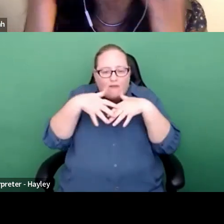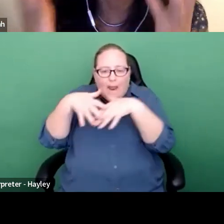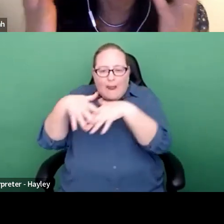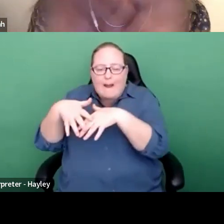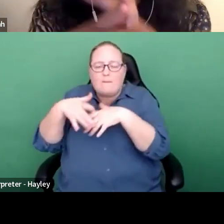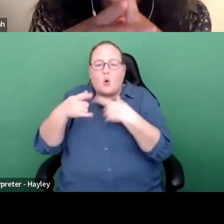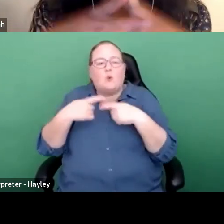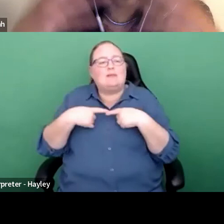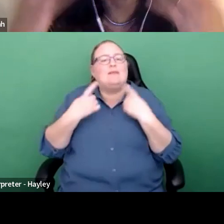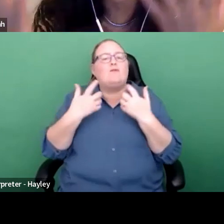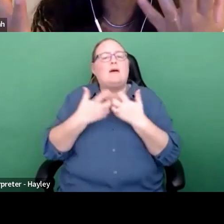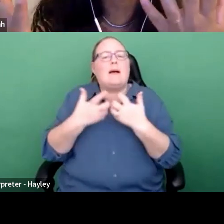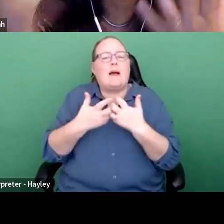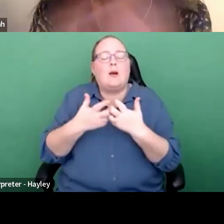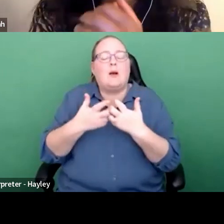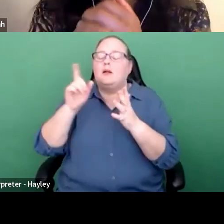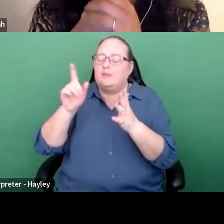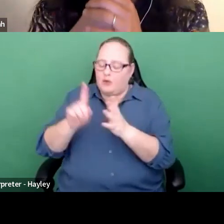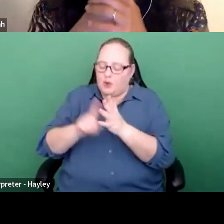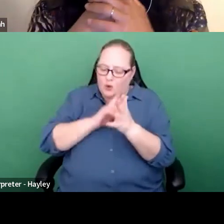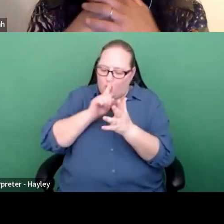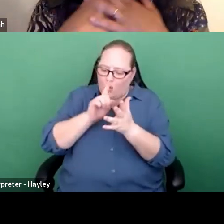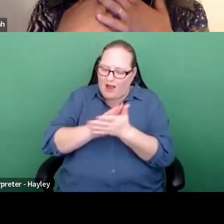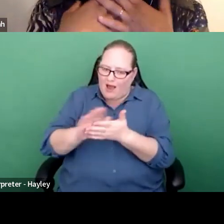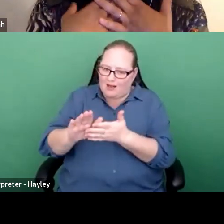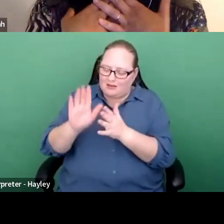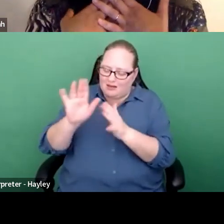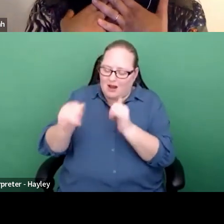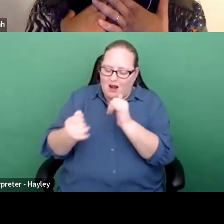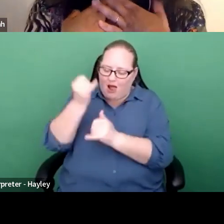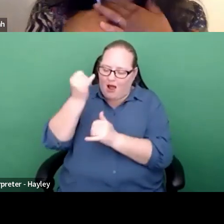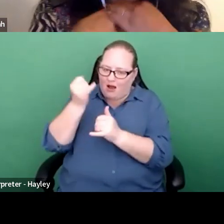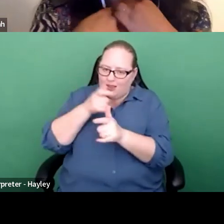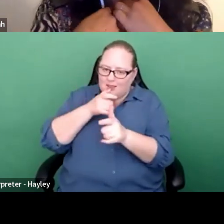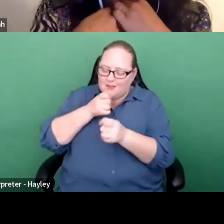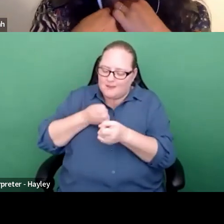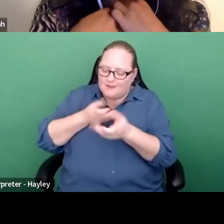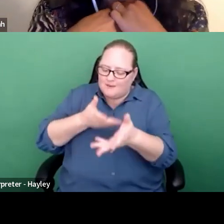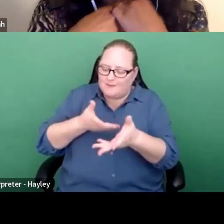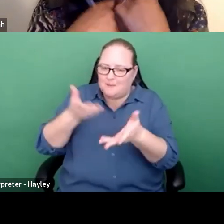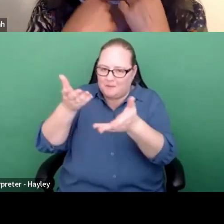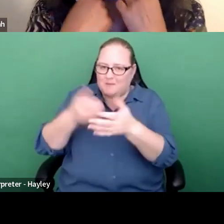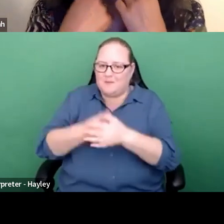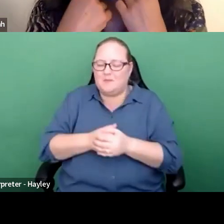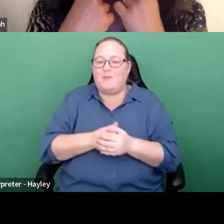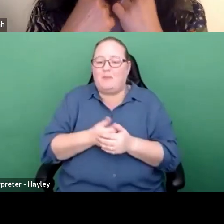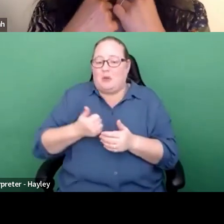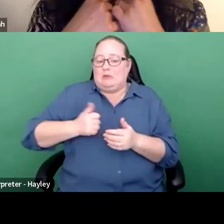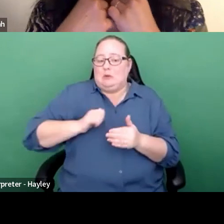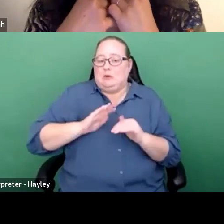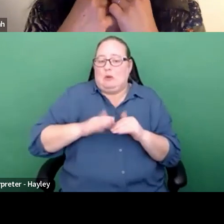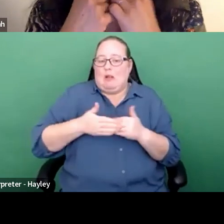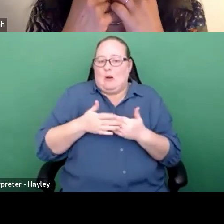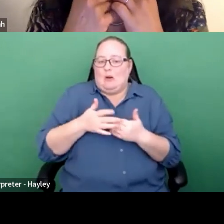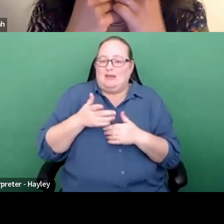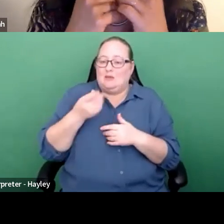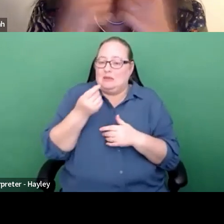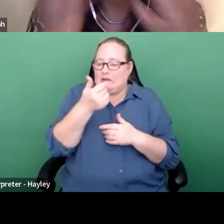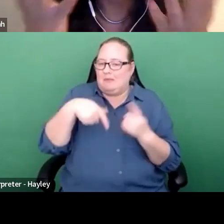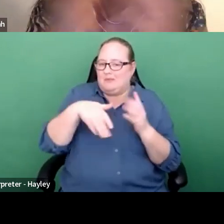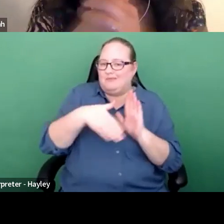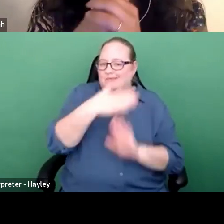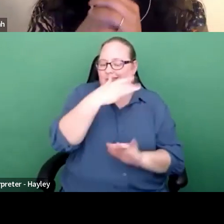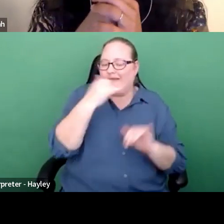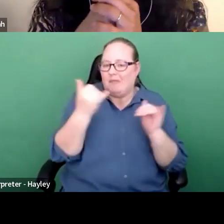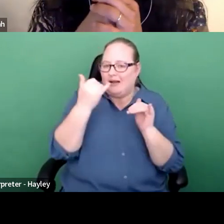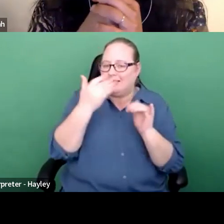Anyway, Johannes, you have the last word. We're due to close to go to the party, some of you, but